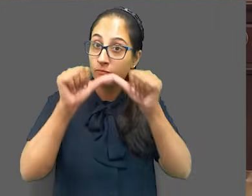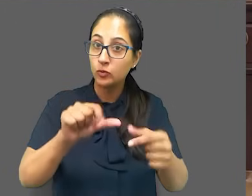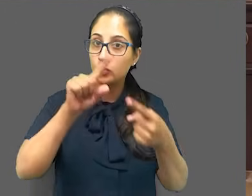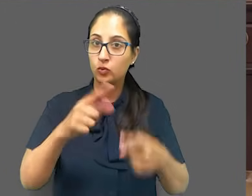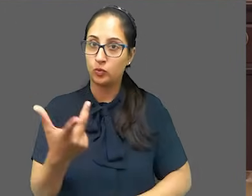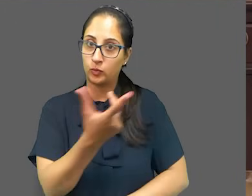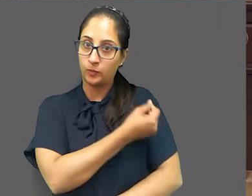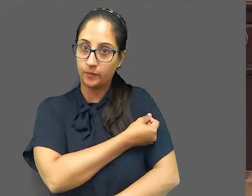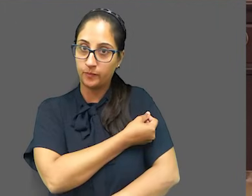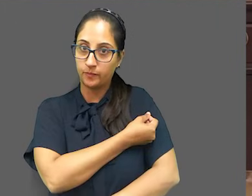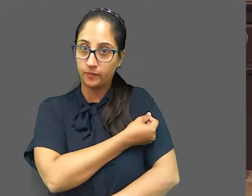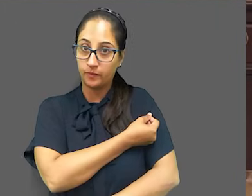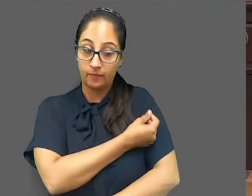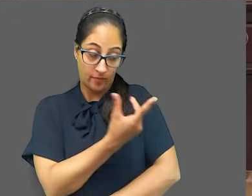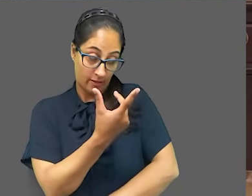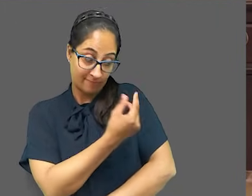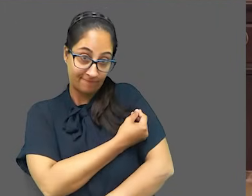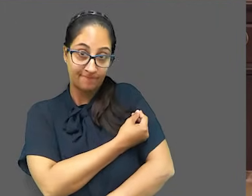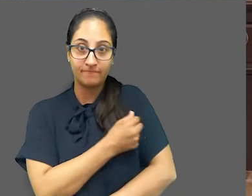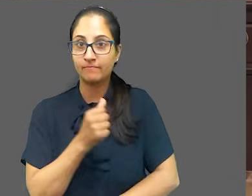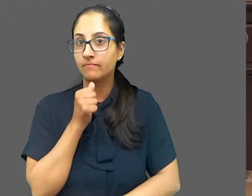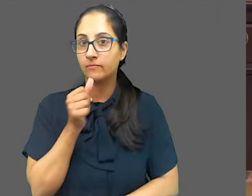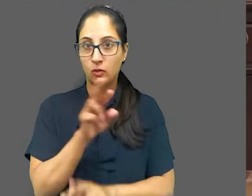is still going to take time.